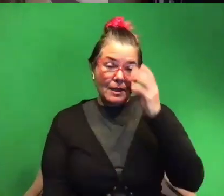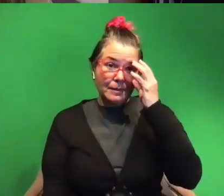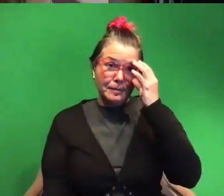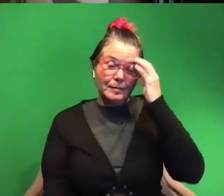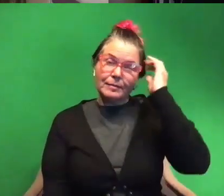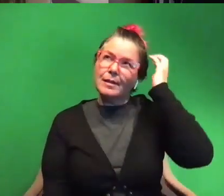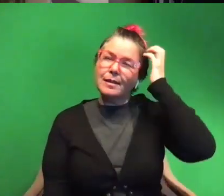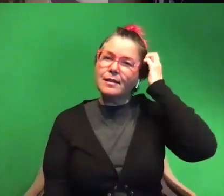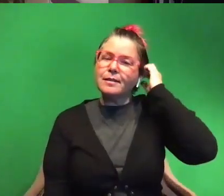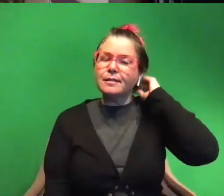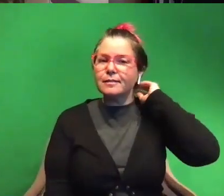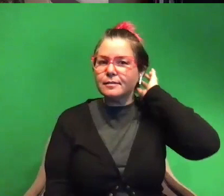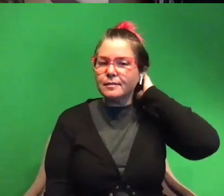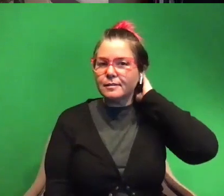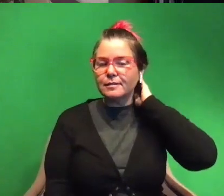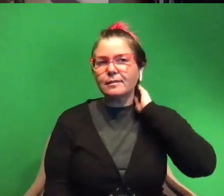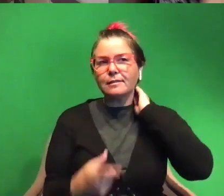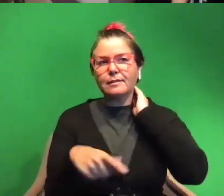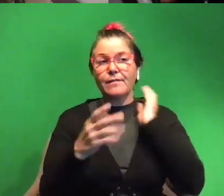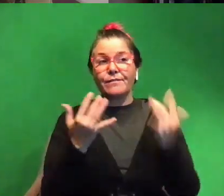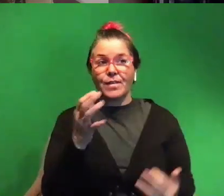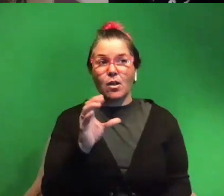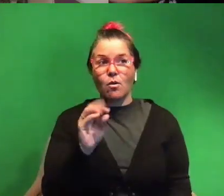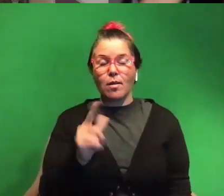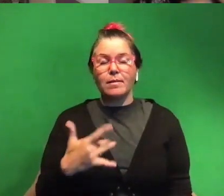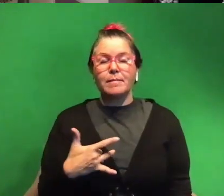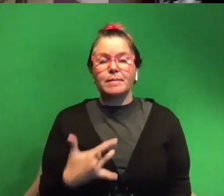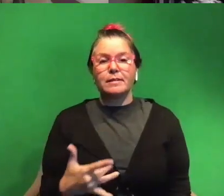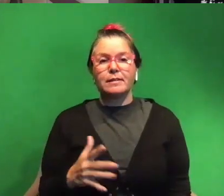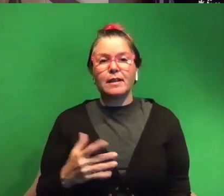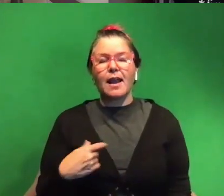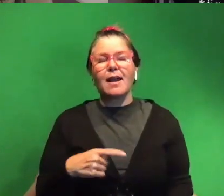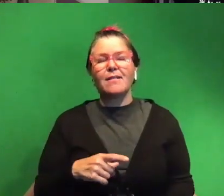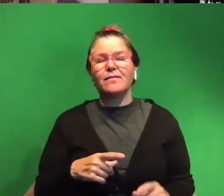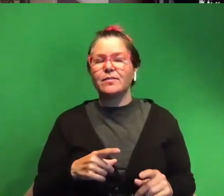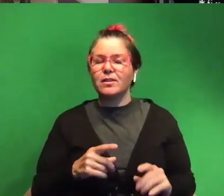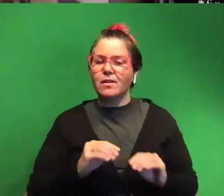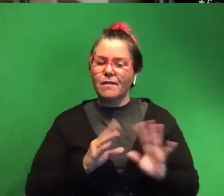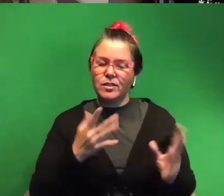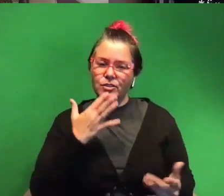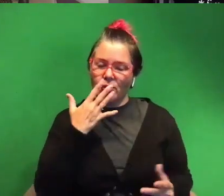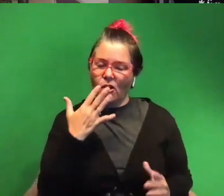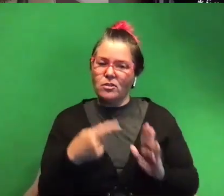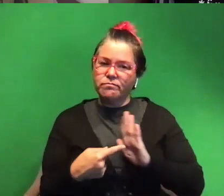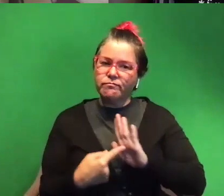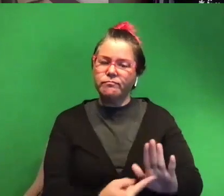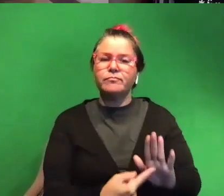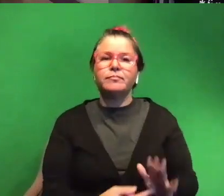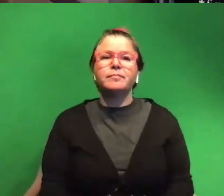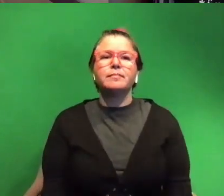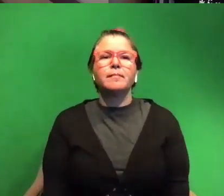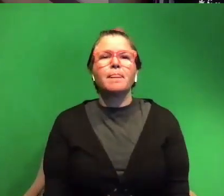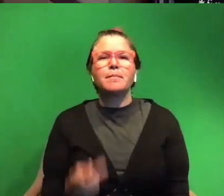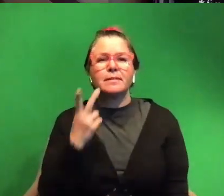Yeah, so they tend to have a very distinct color to them. They have, I'm trying to